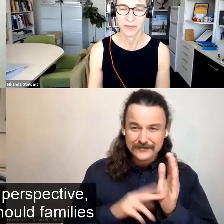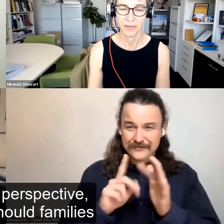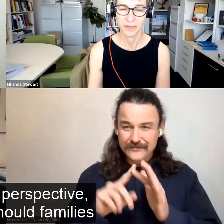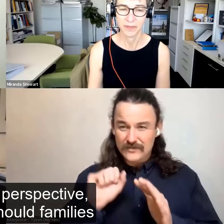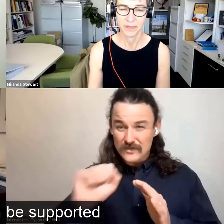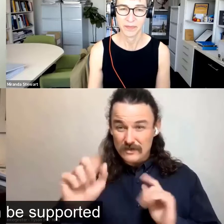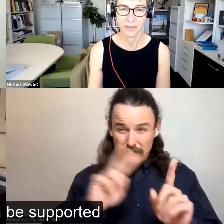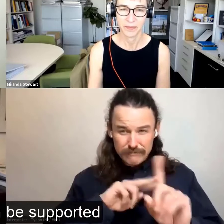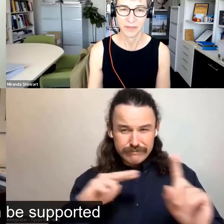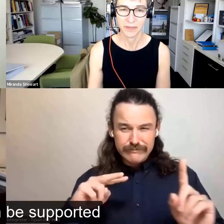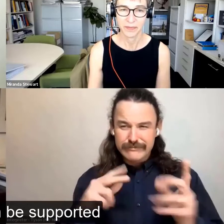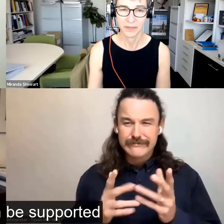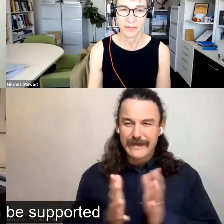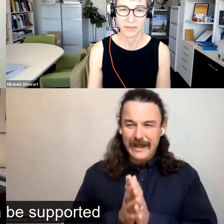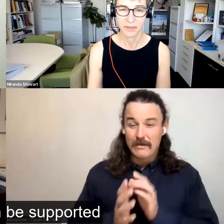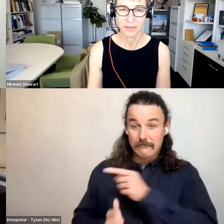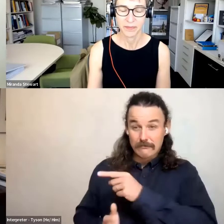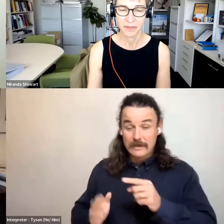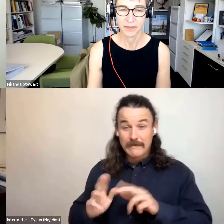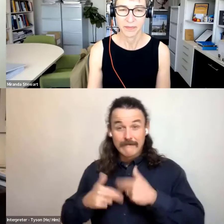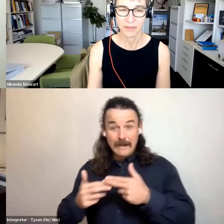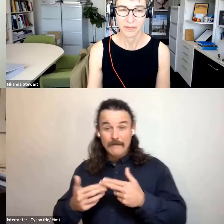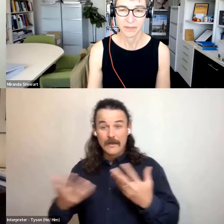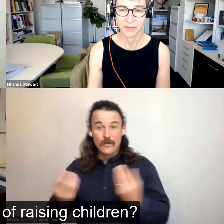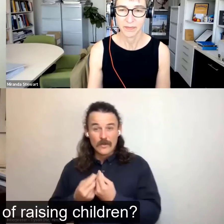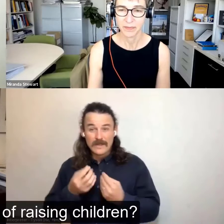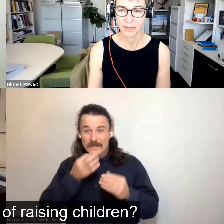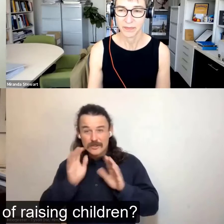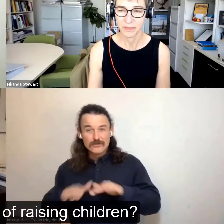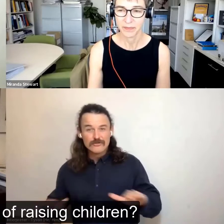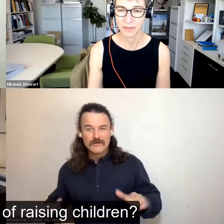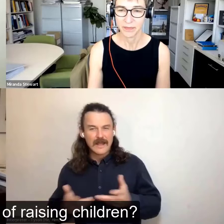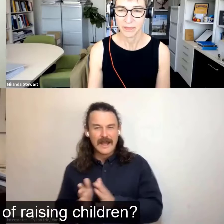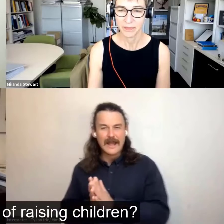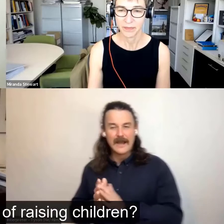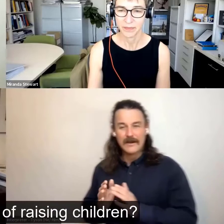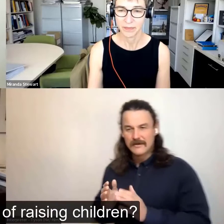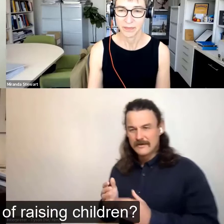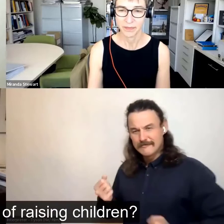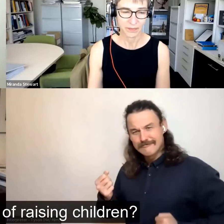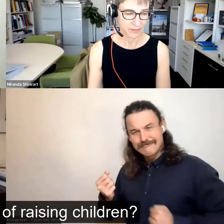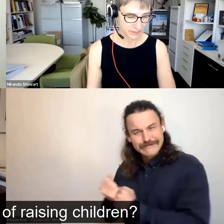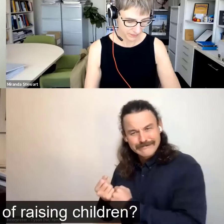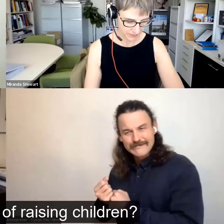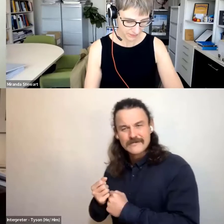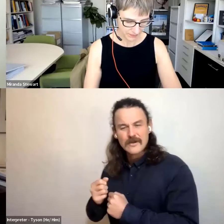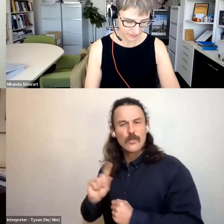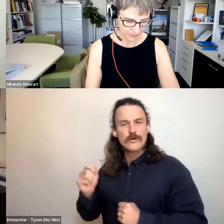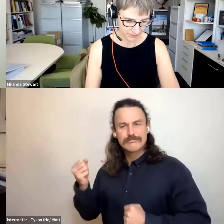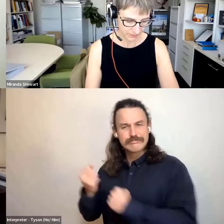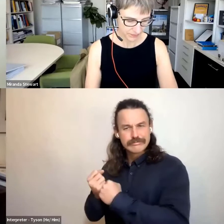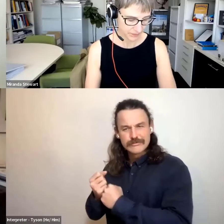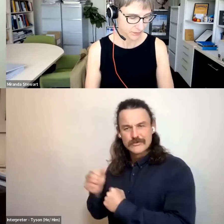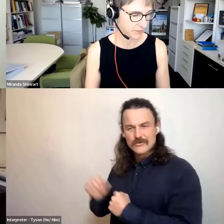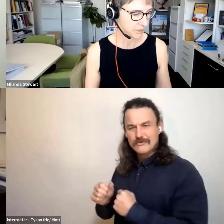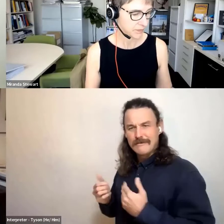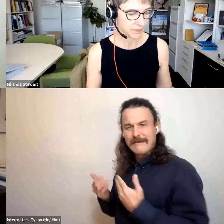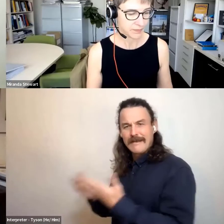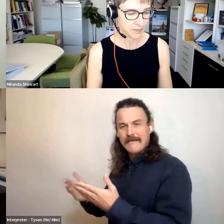should families with children be supported to meet the costs of raising children?